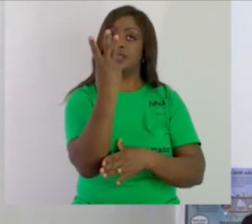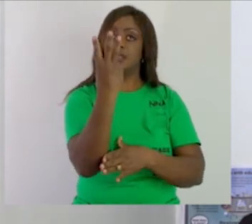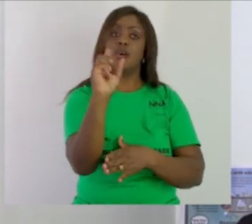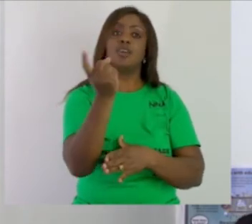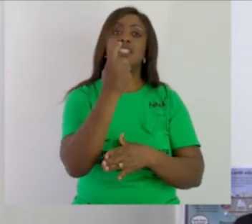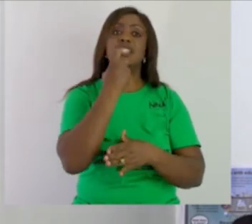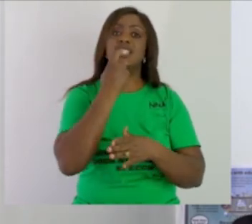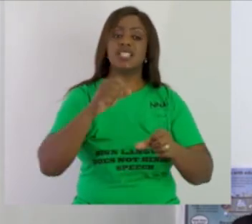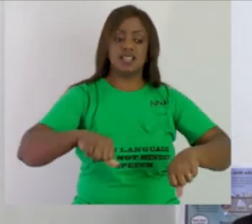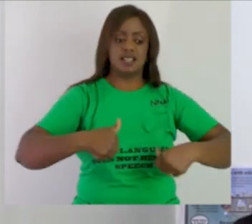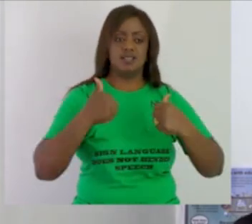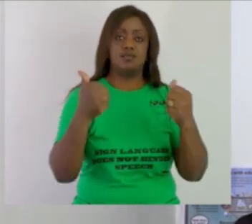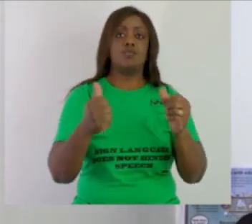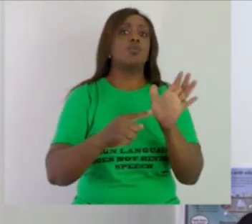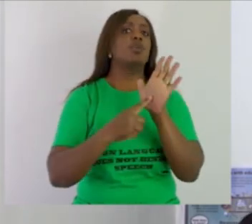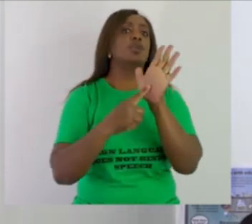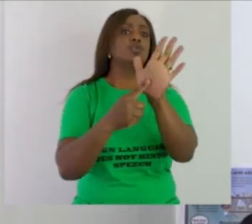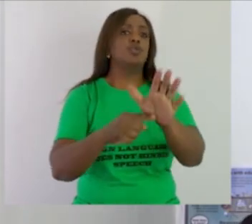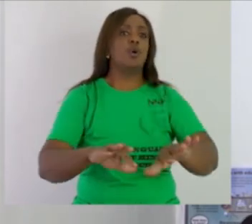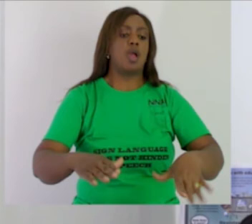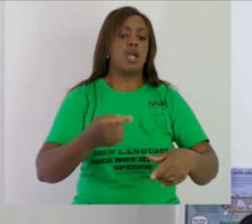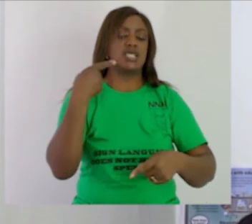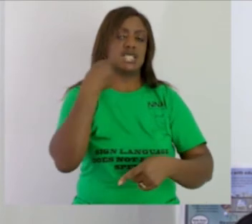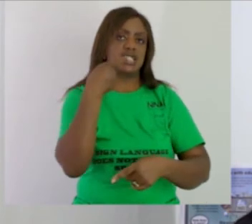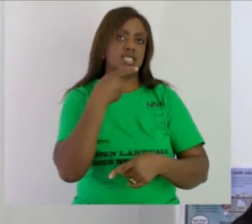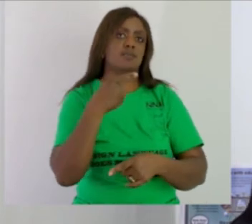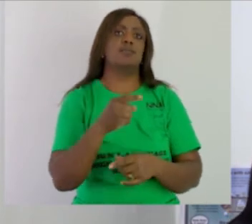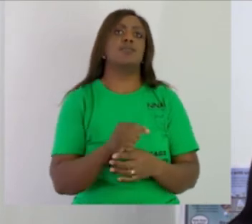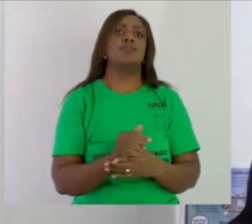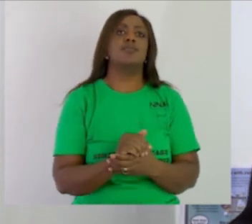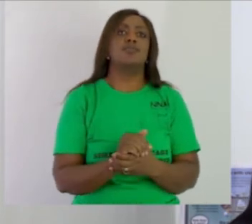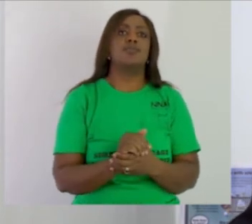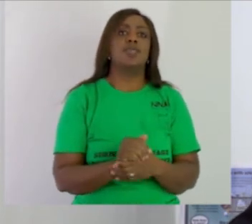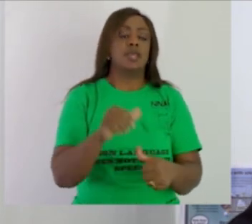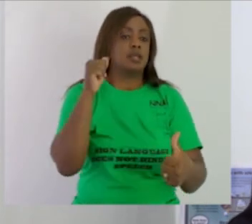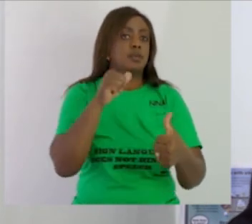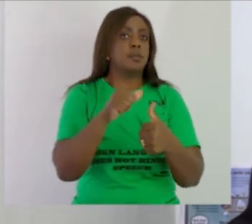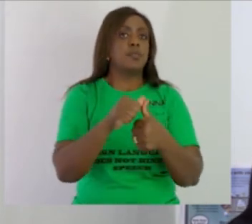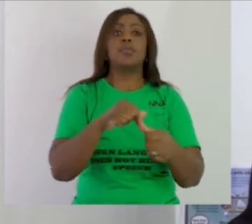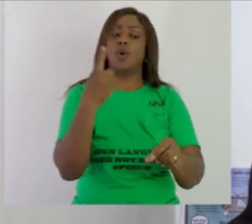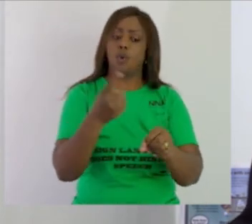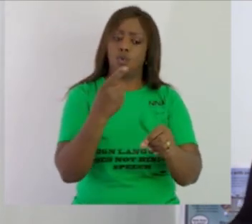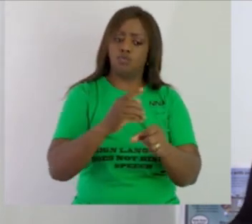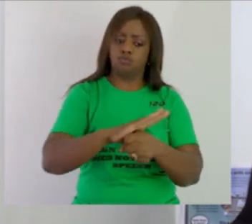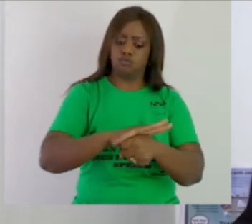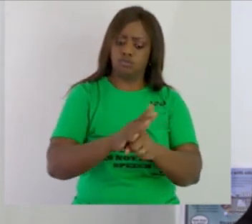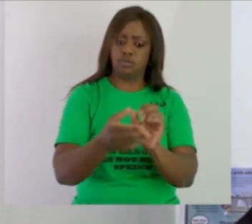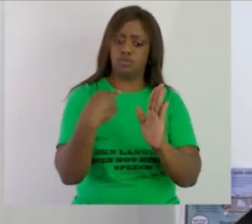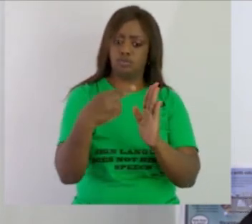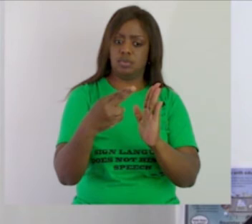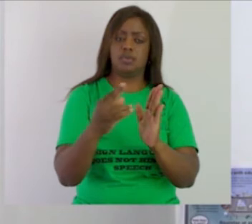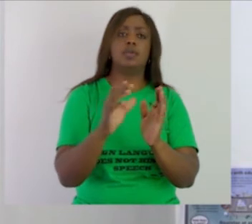teeth, demonstrate the correct teeth brushing techniques. Remember to always sanitize